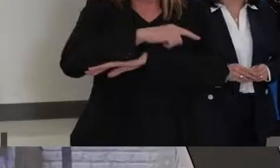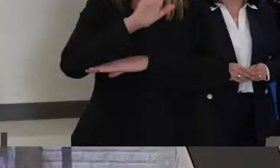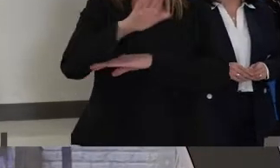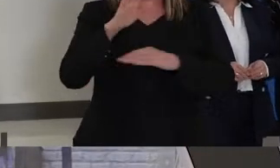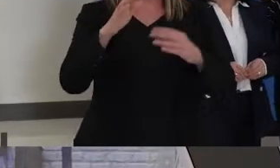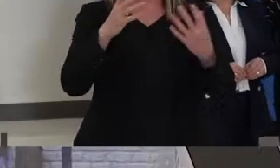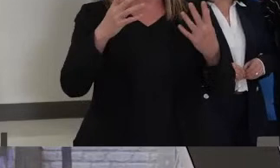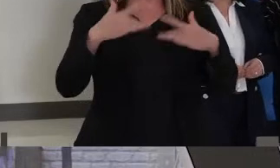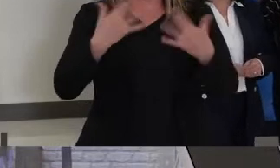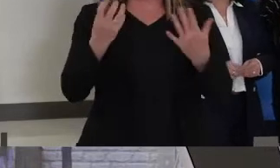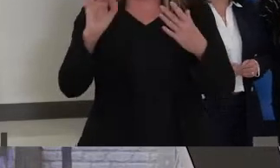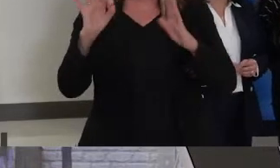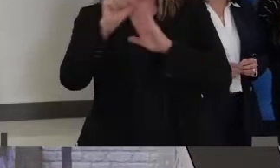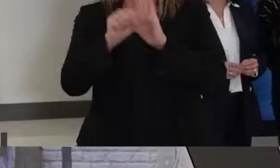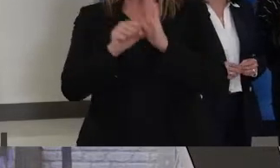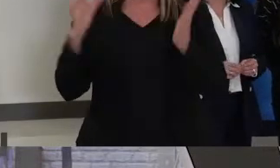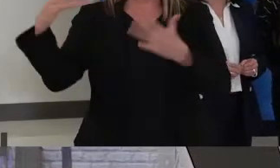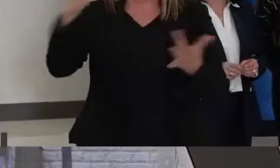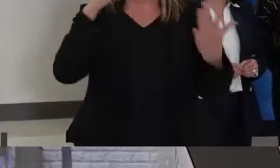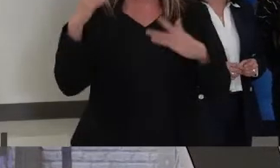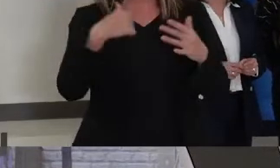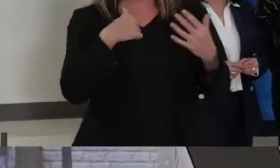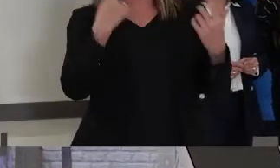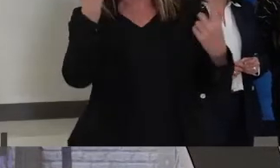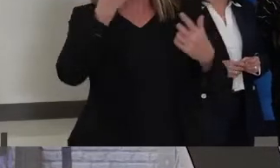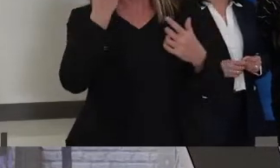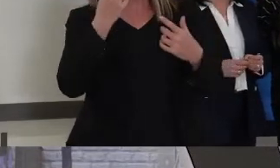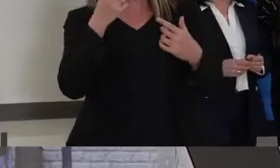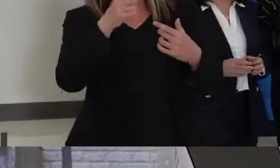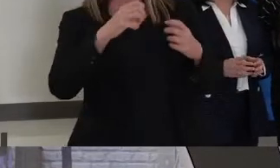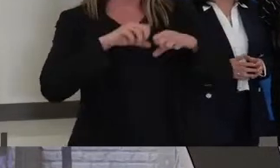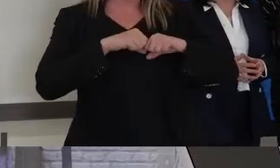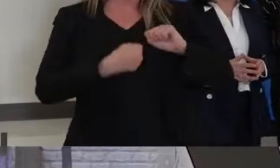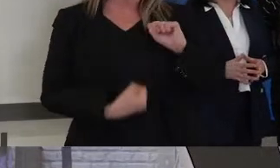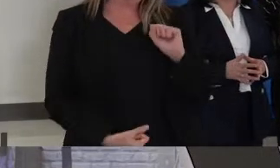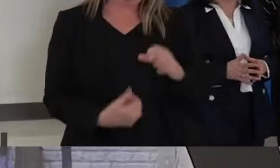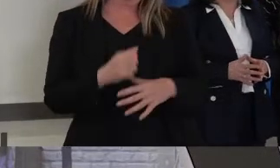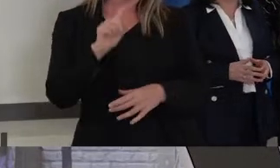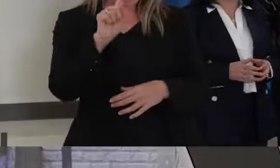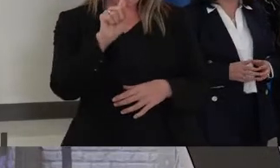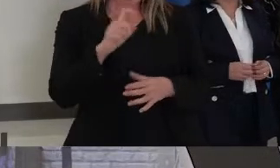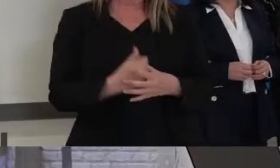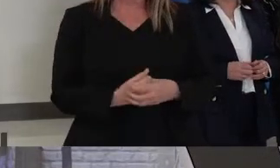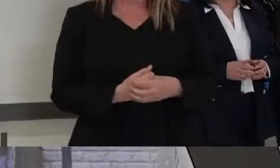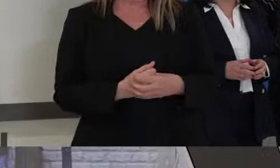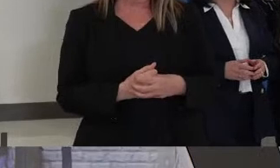tour. I was wondering if you could talk about some of your takeaways. Are you brokenhearted?